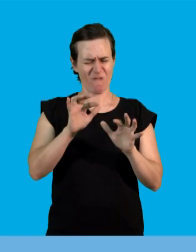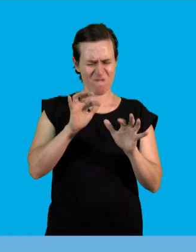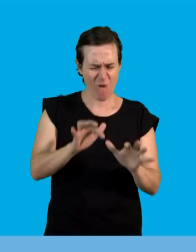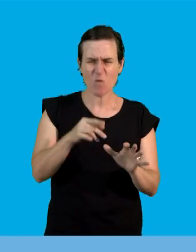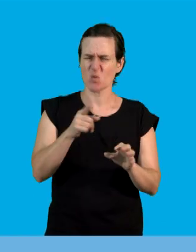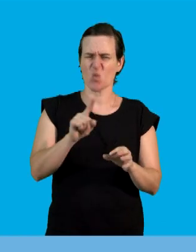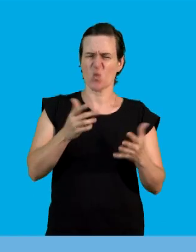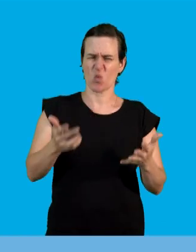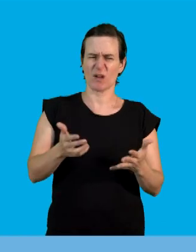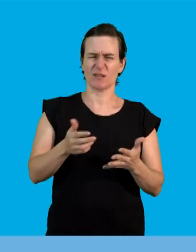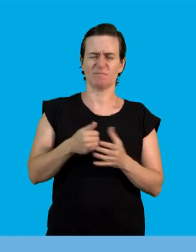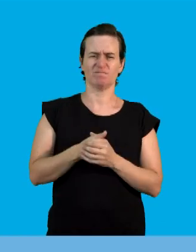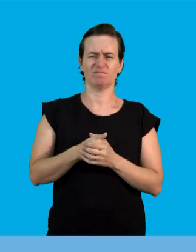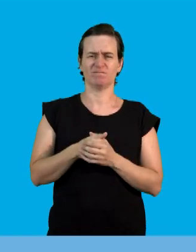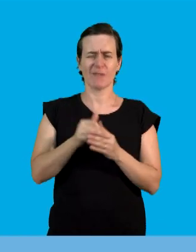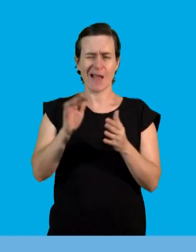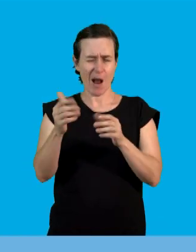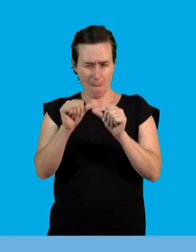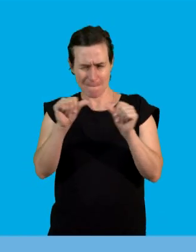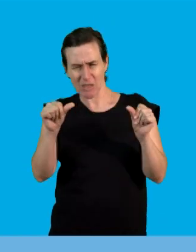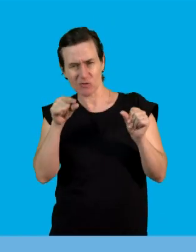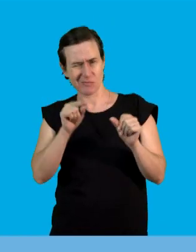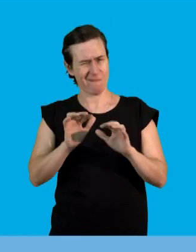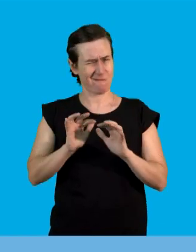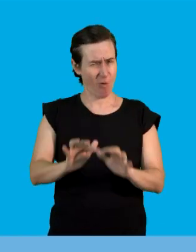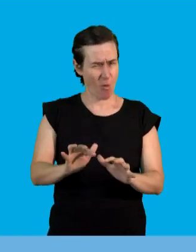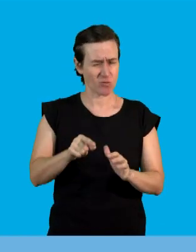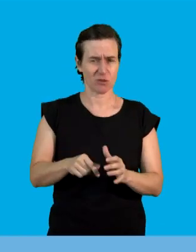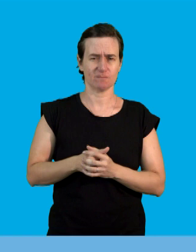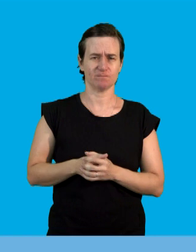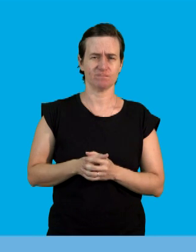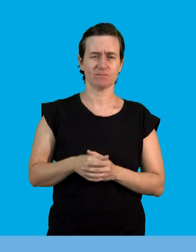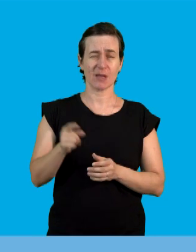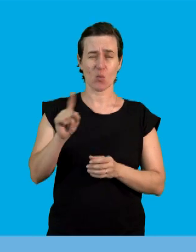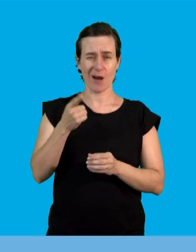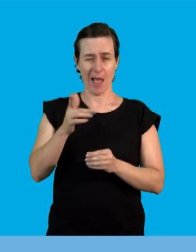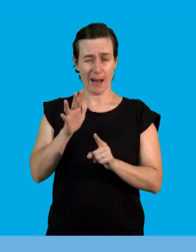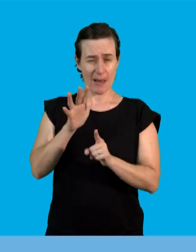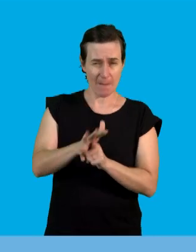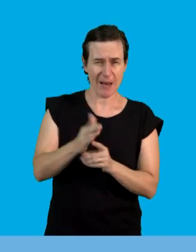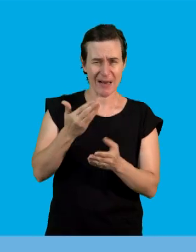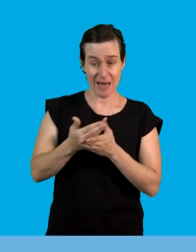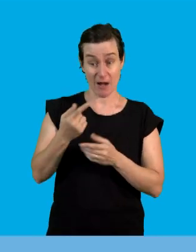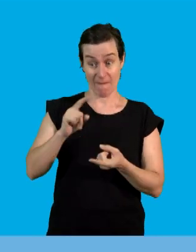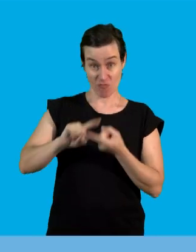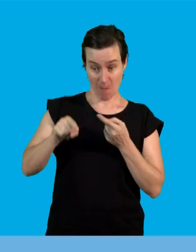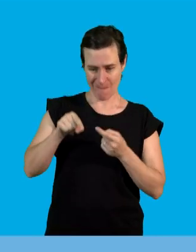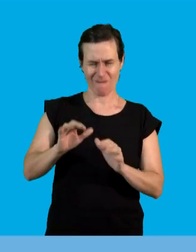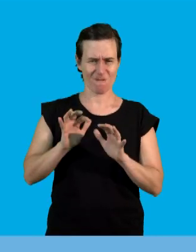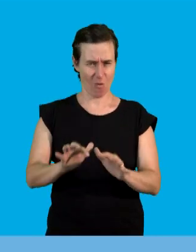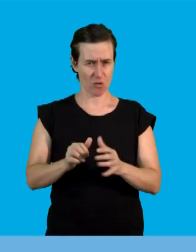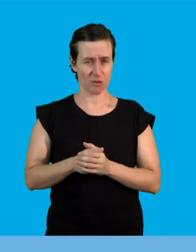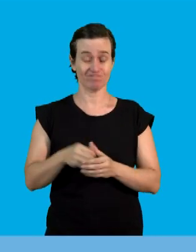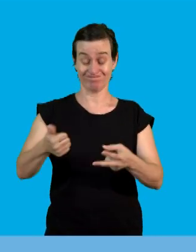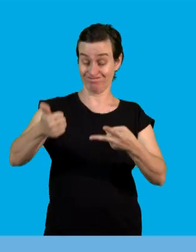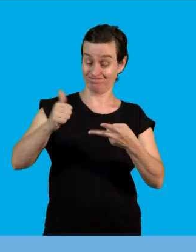this force that you're talking about, and also how do we measure this force, and then what are the effects of this force that you're talking about here.